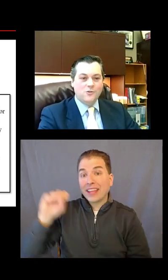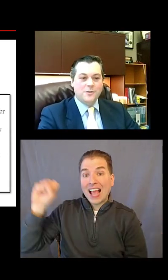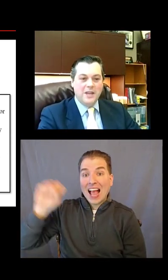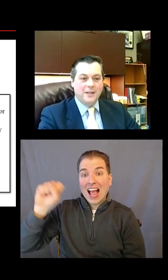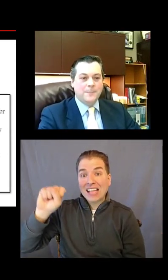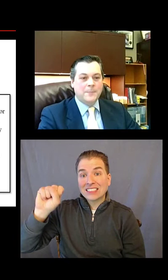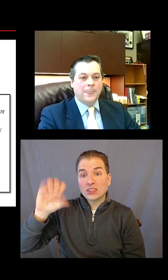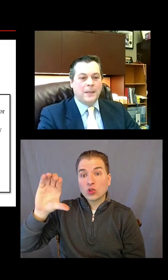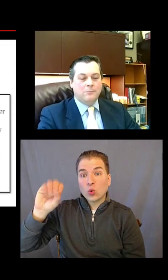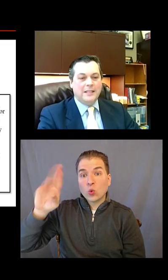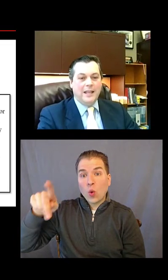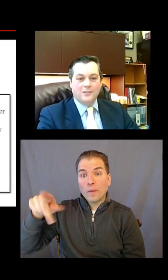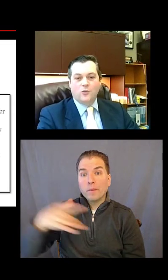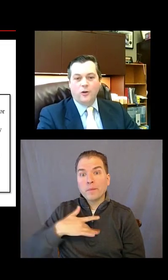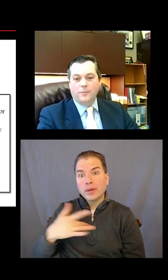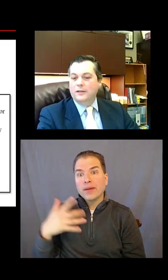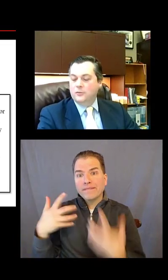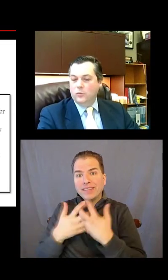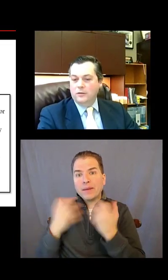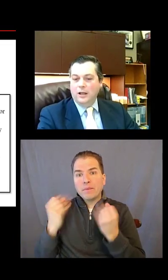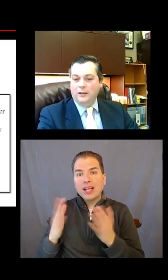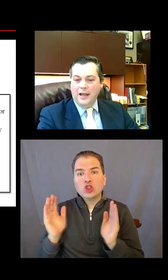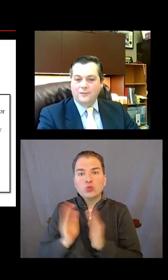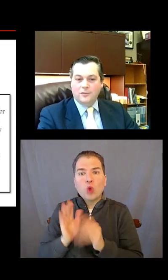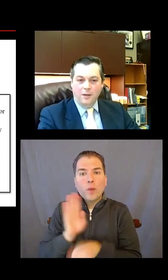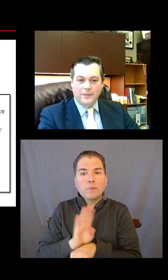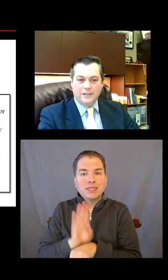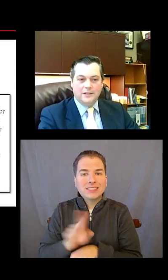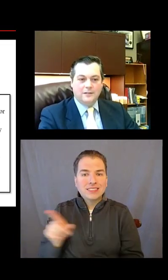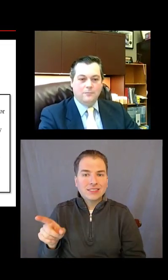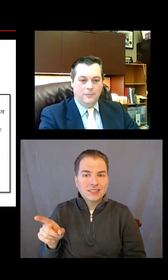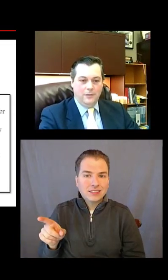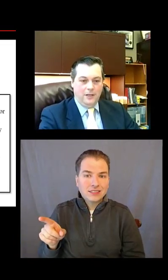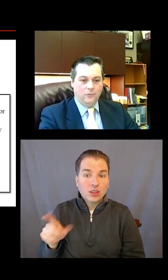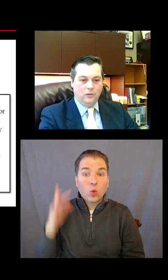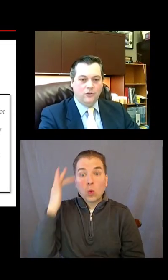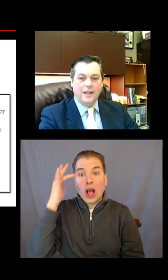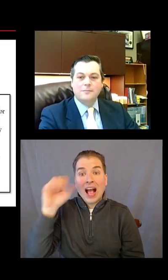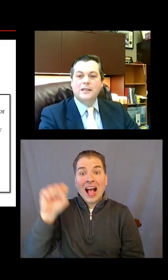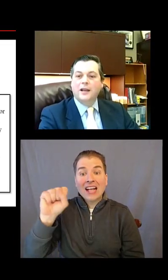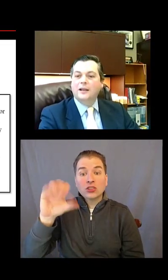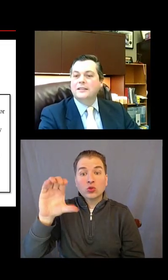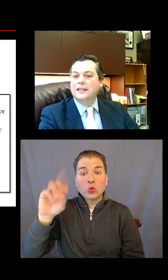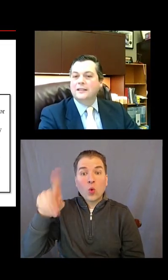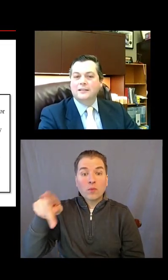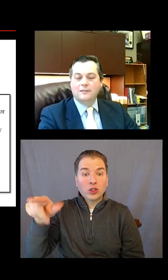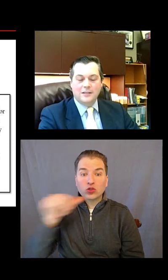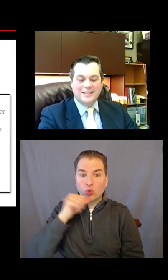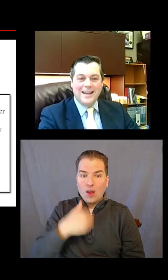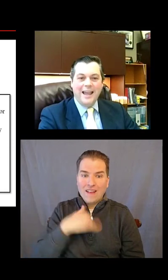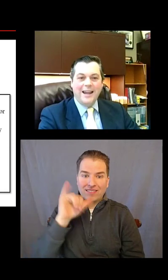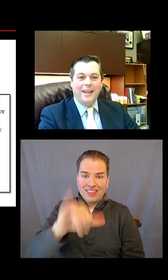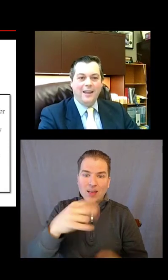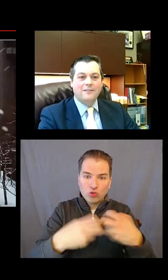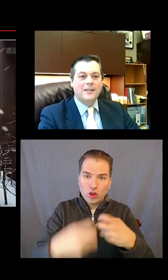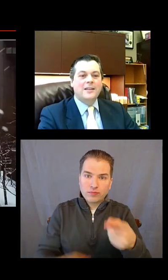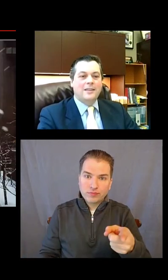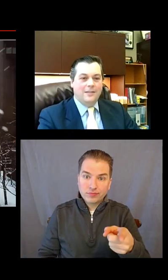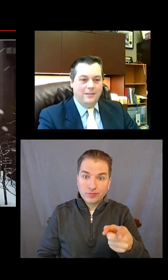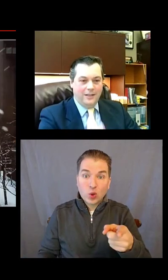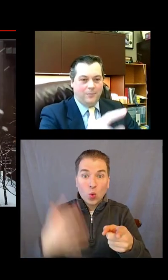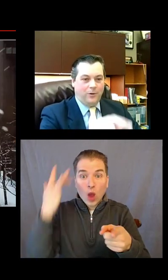we'll get to in a minute, but the S Corp is what a lot of small businesses will create, because it does not